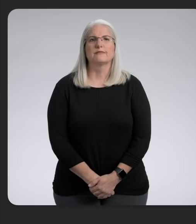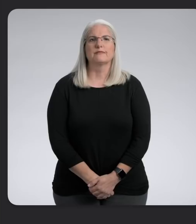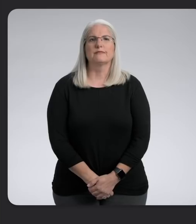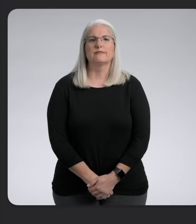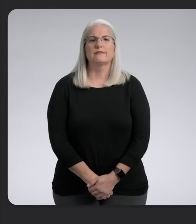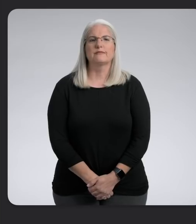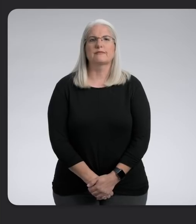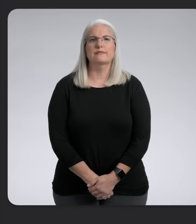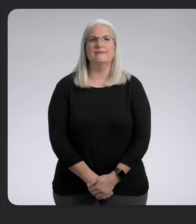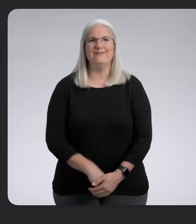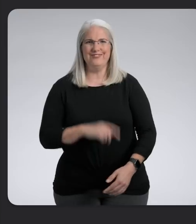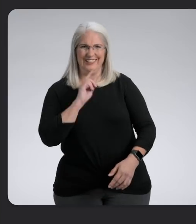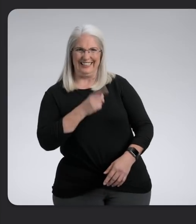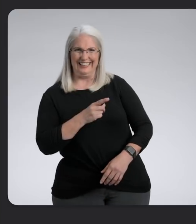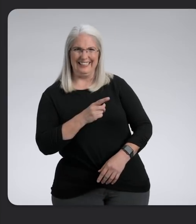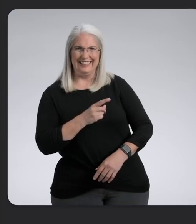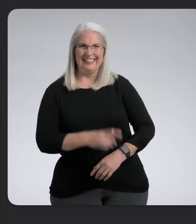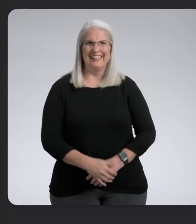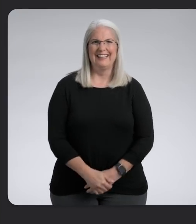Really?